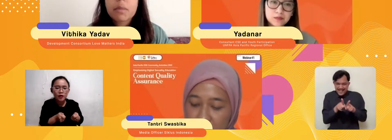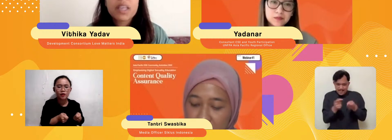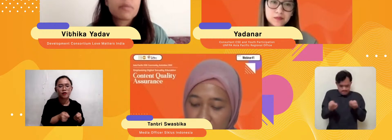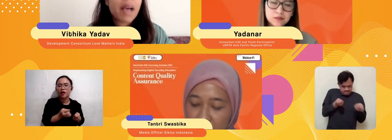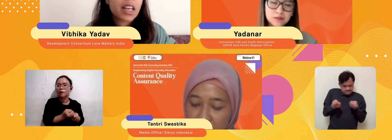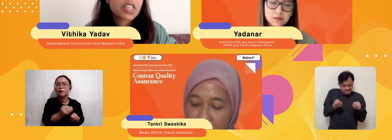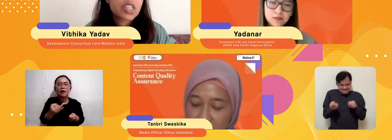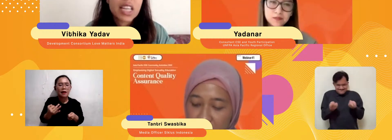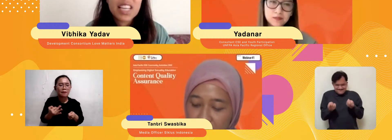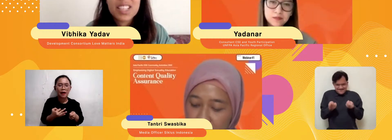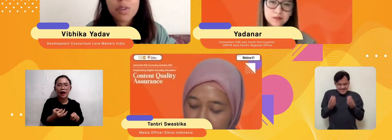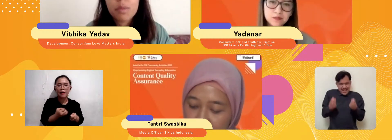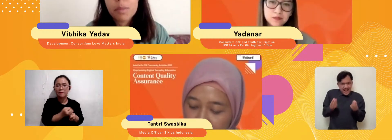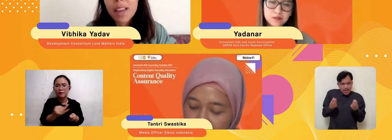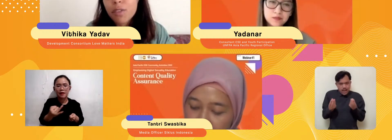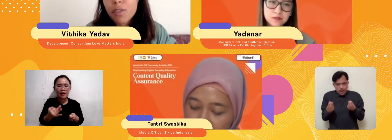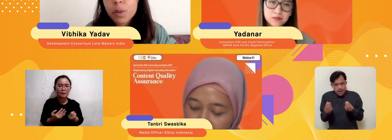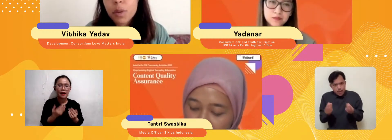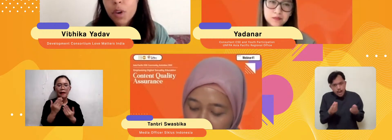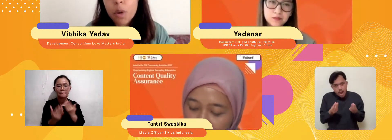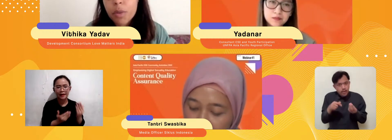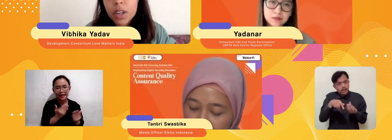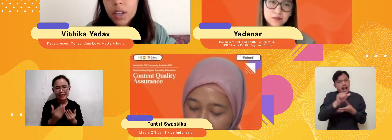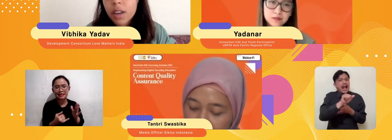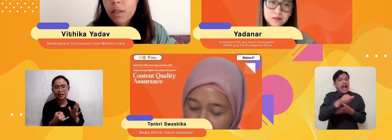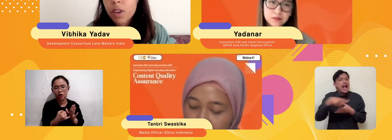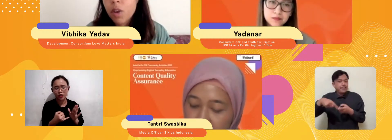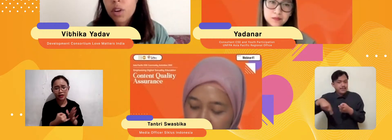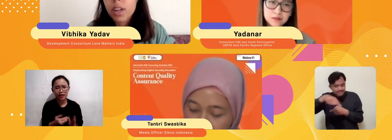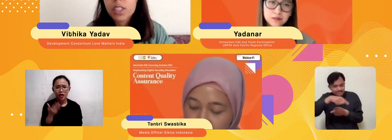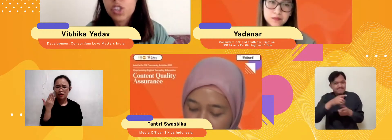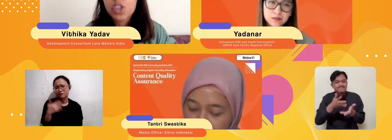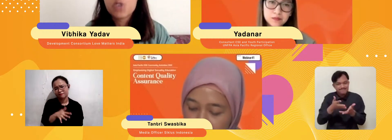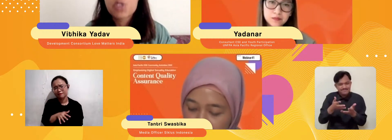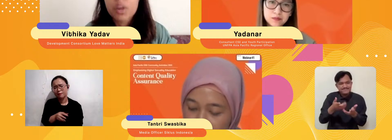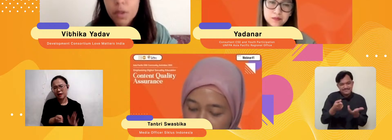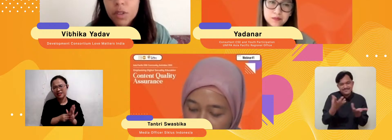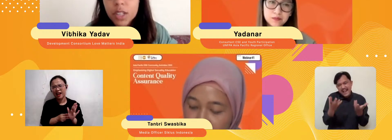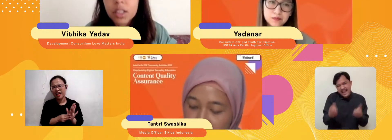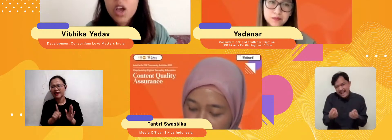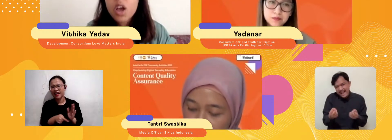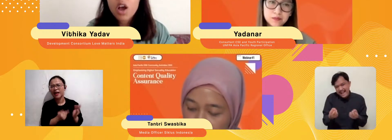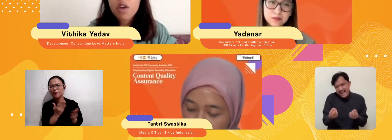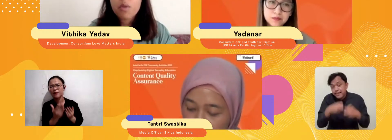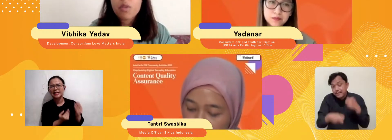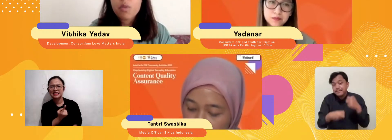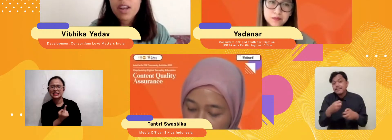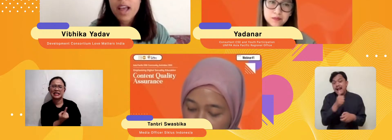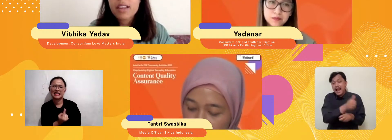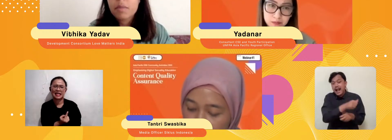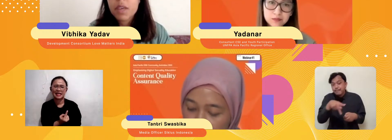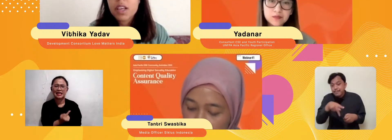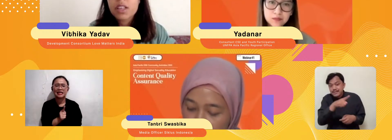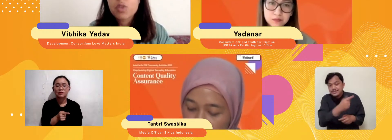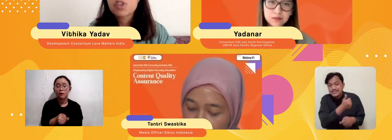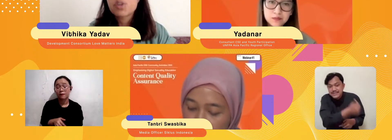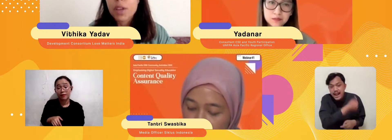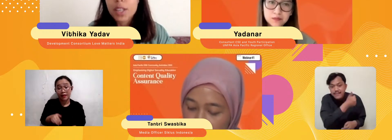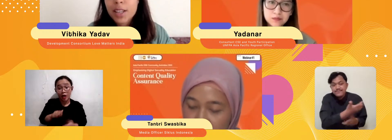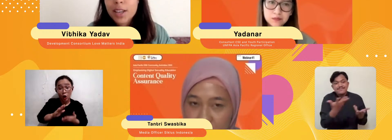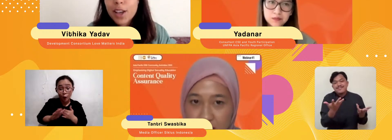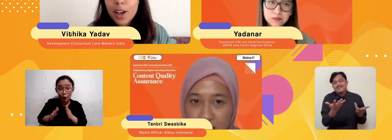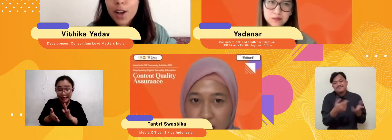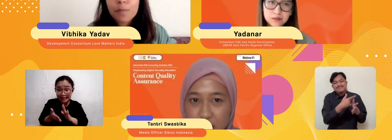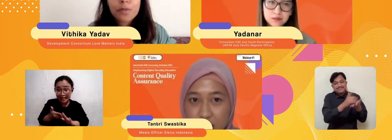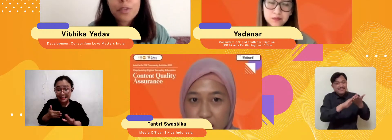think the biggest backlash really is from the platforms where we operate and we organize such huge communities. On one hand, they're making so much